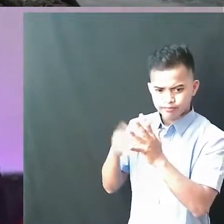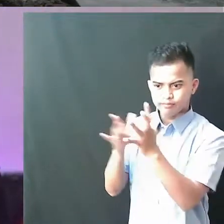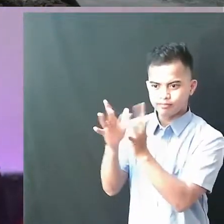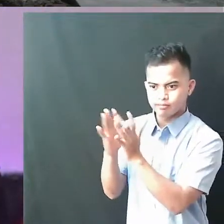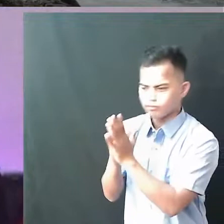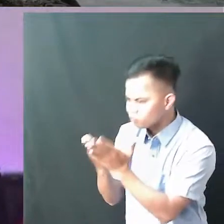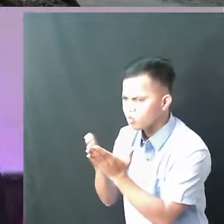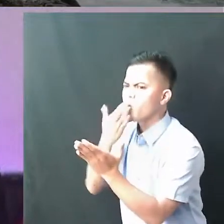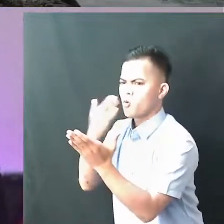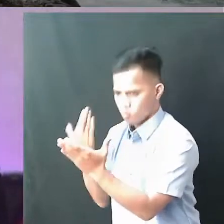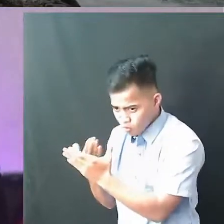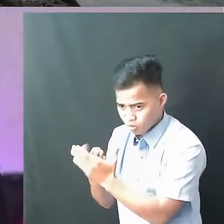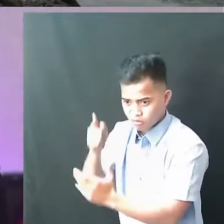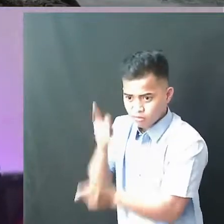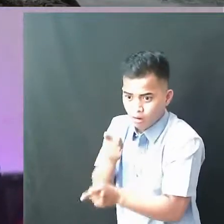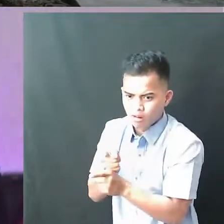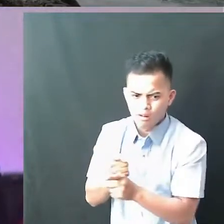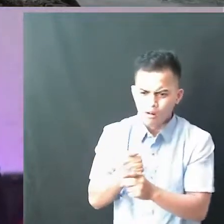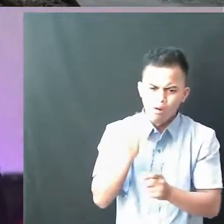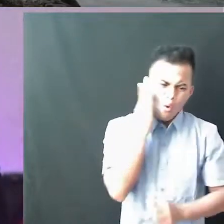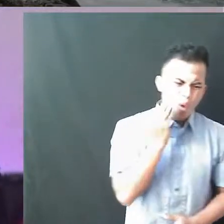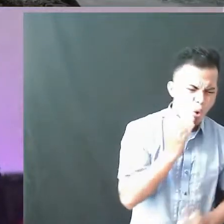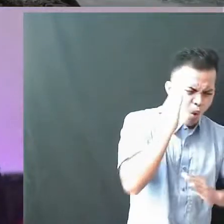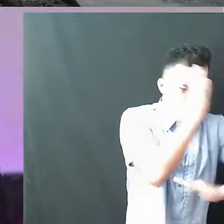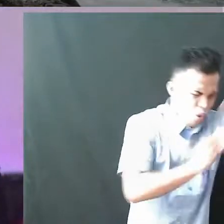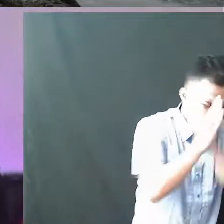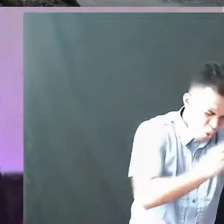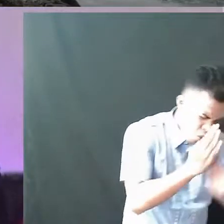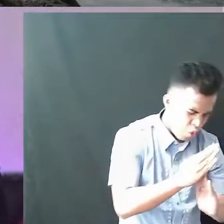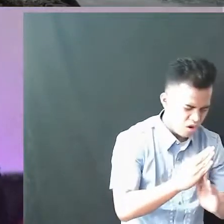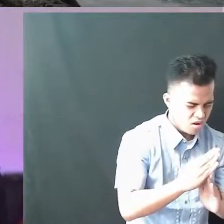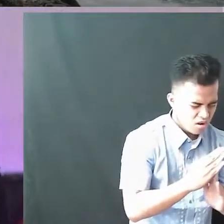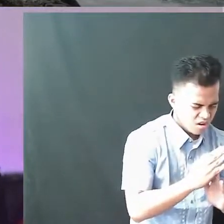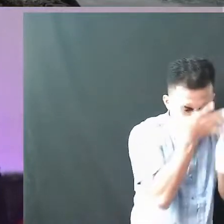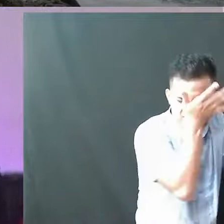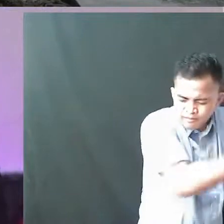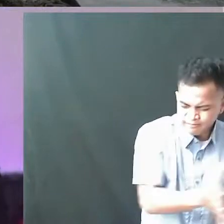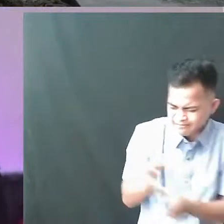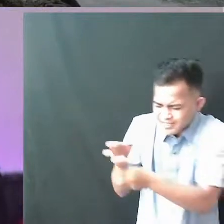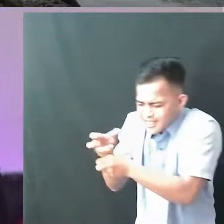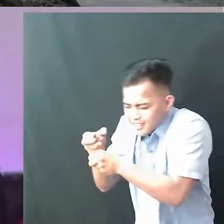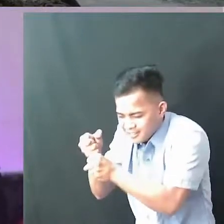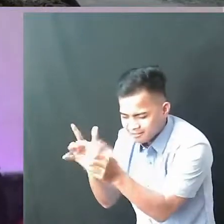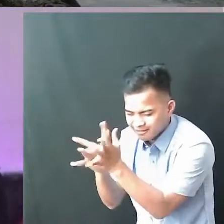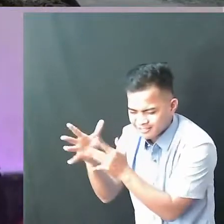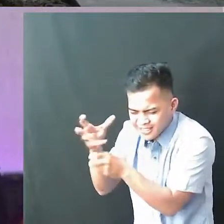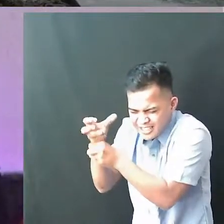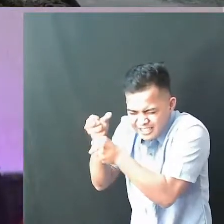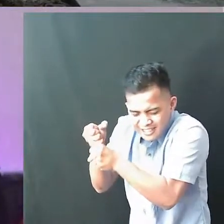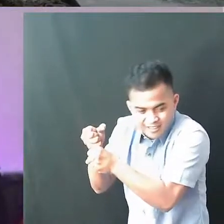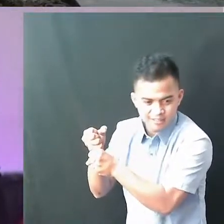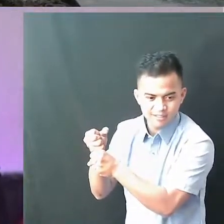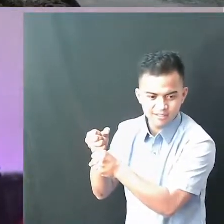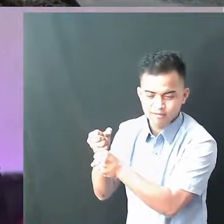something that you can't handle? The other day, I was in traffic and I saw this young